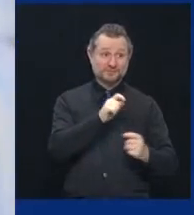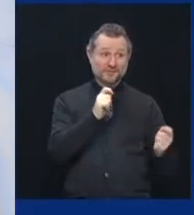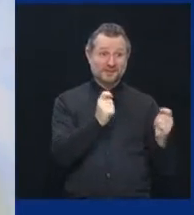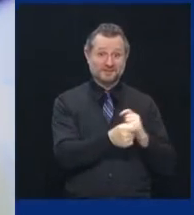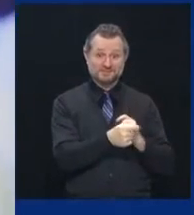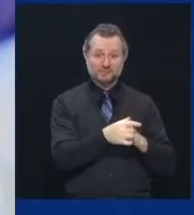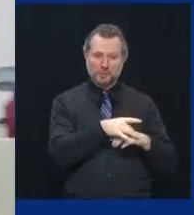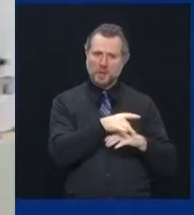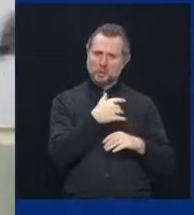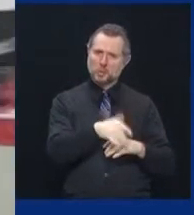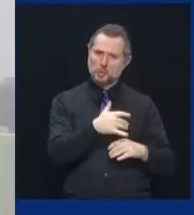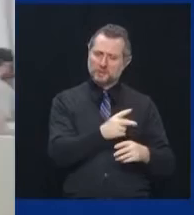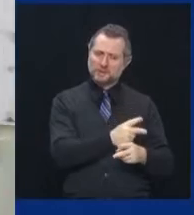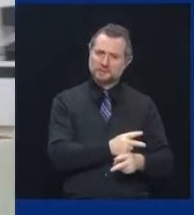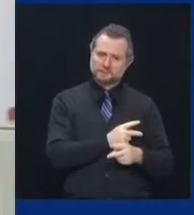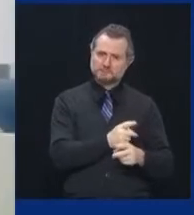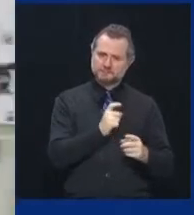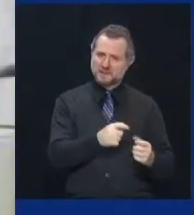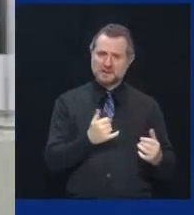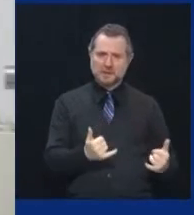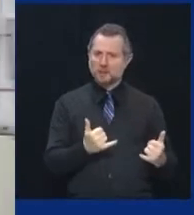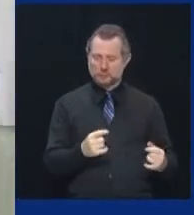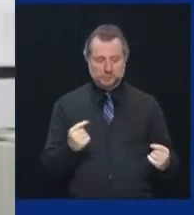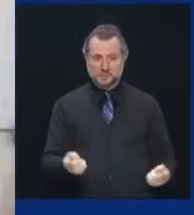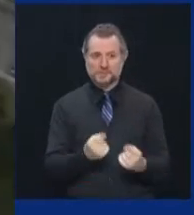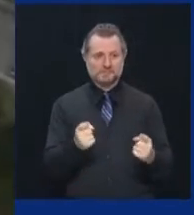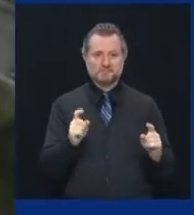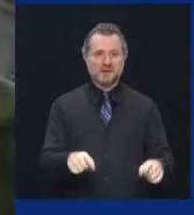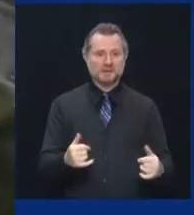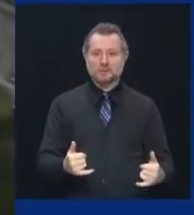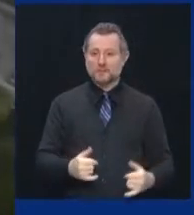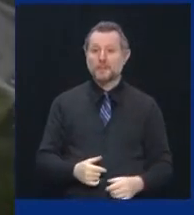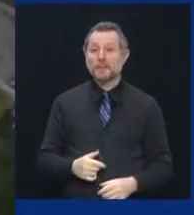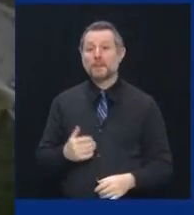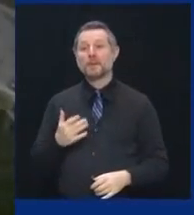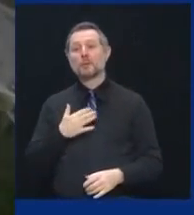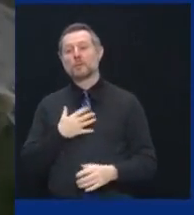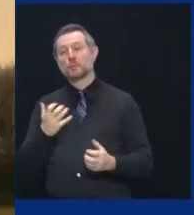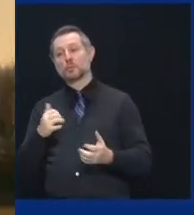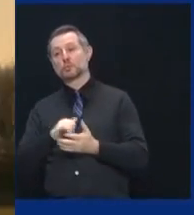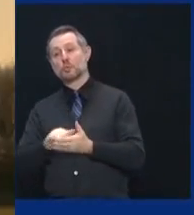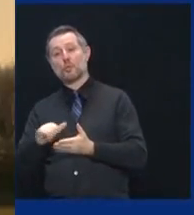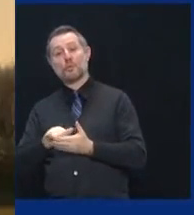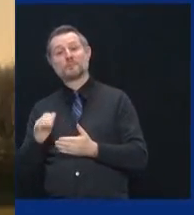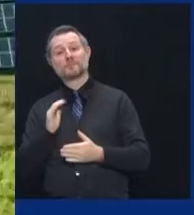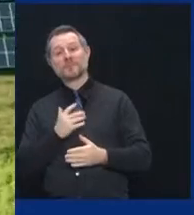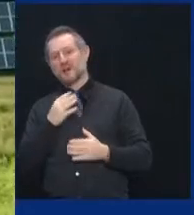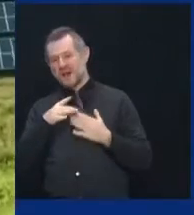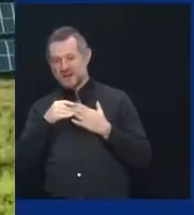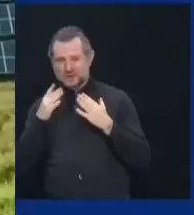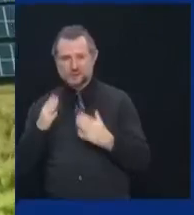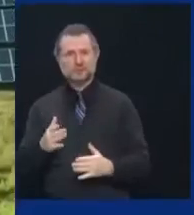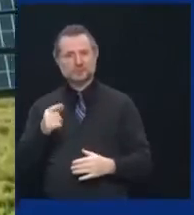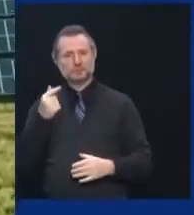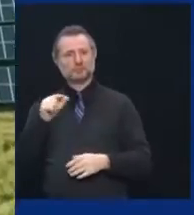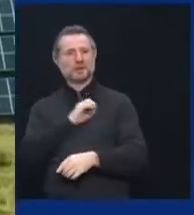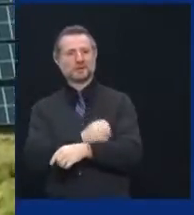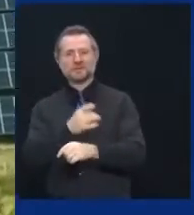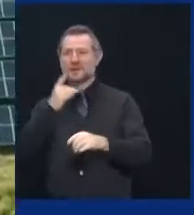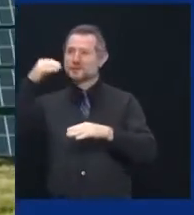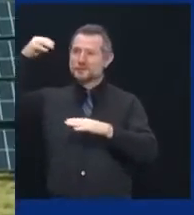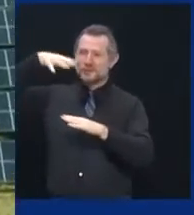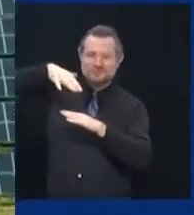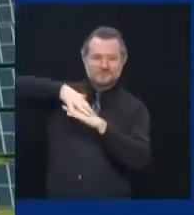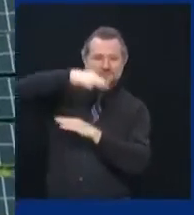threat. New York will be the green energy capital of the world. We will not only construct renewable projects, we